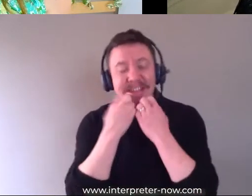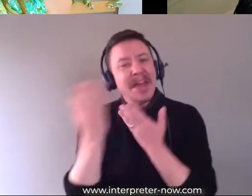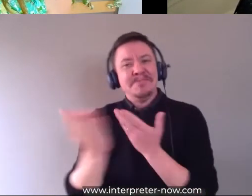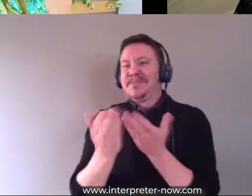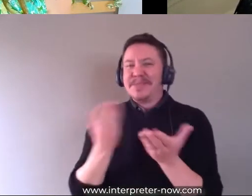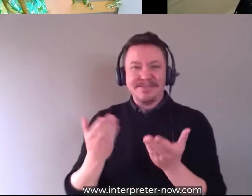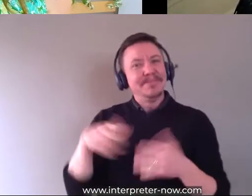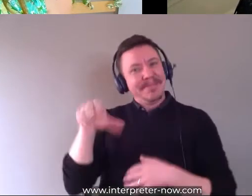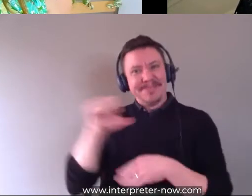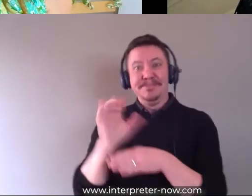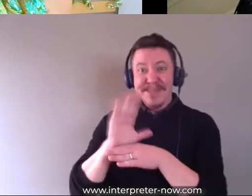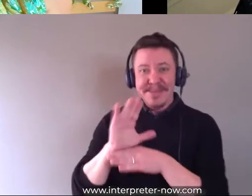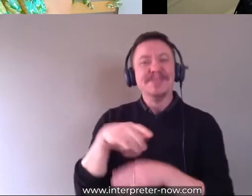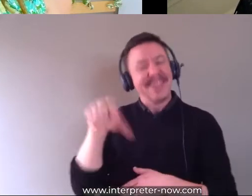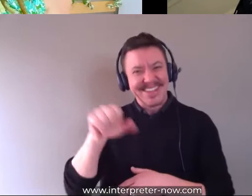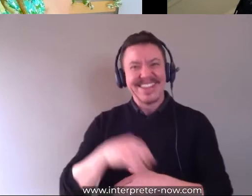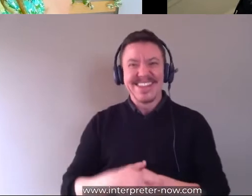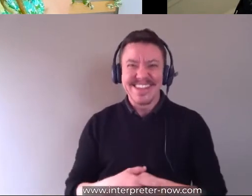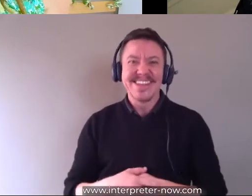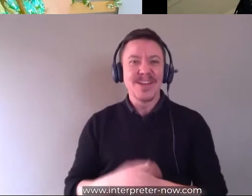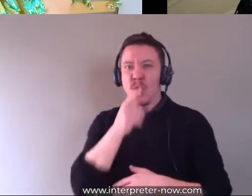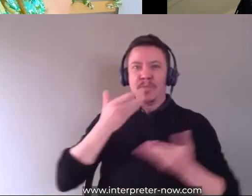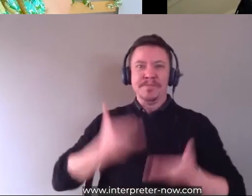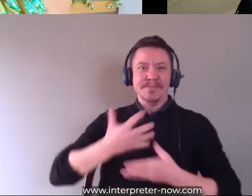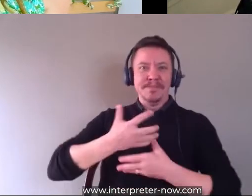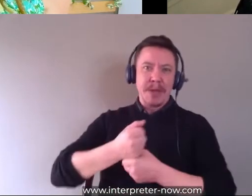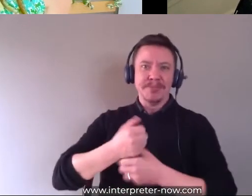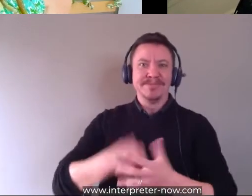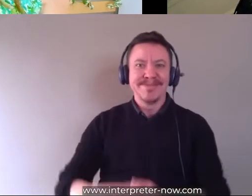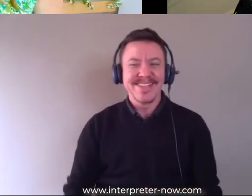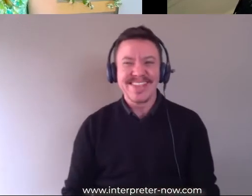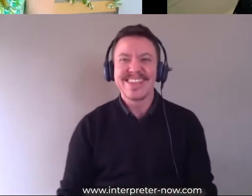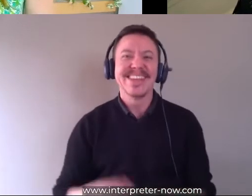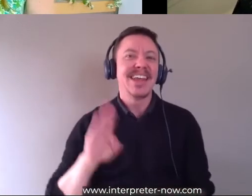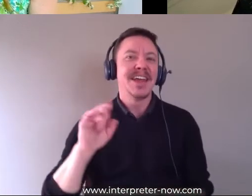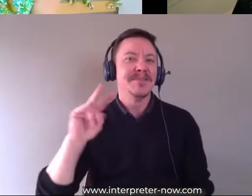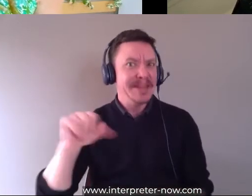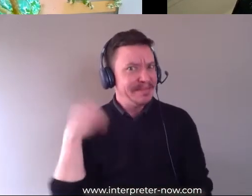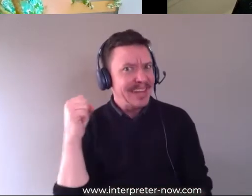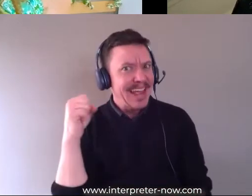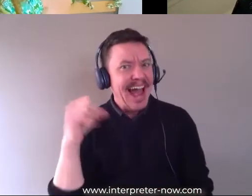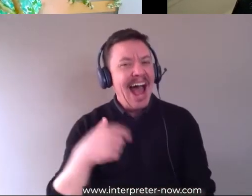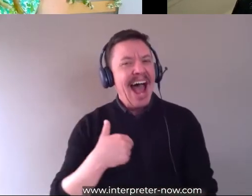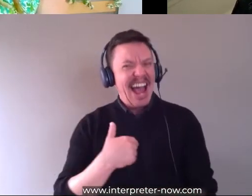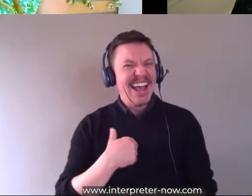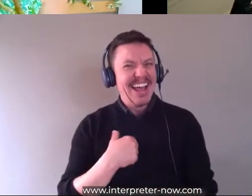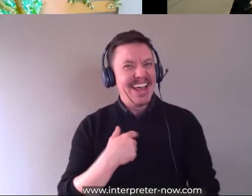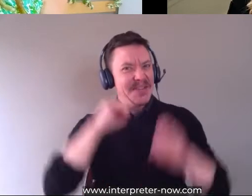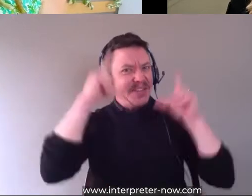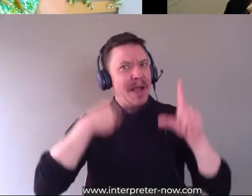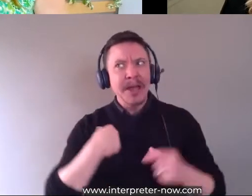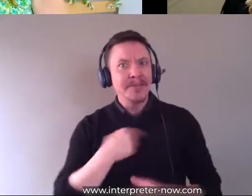So, yes, that pretty much sums me up these days. Yeah. And I was surprised you didn't mention that earlier. So I'm glad you